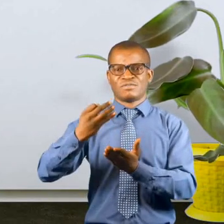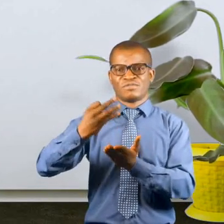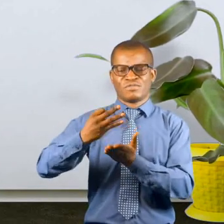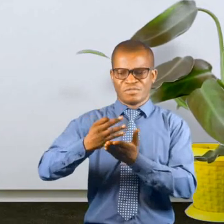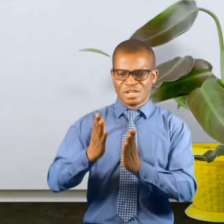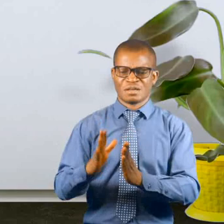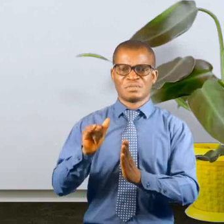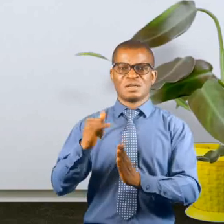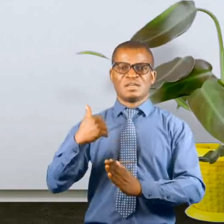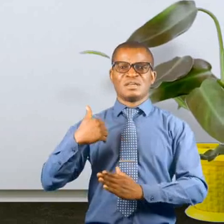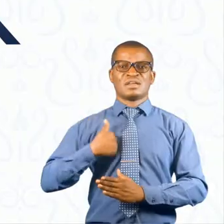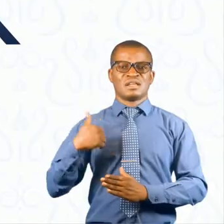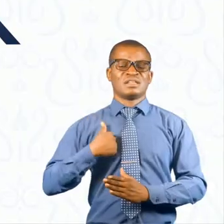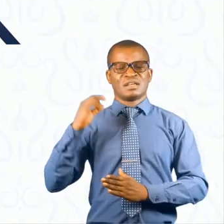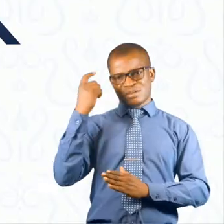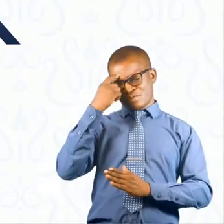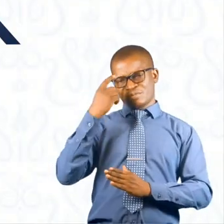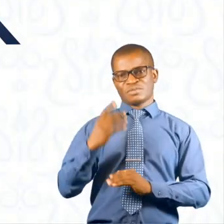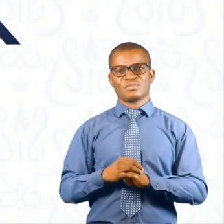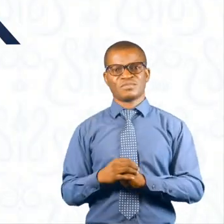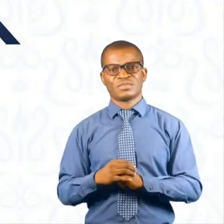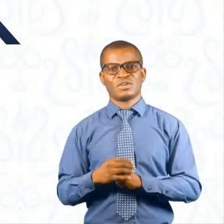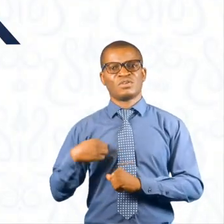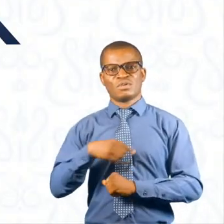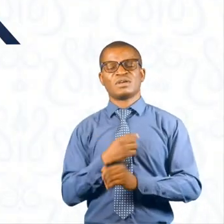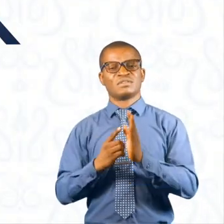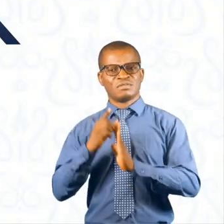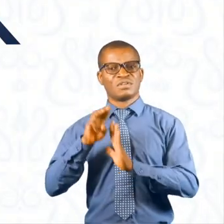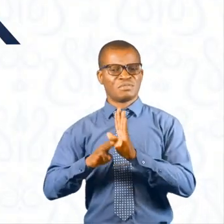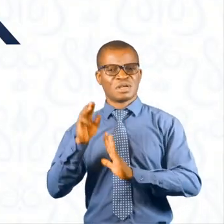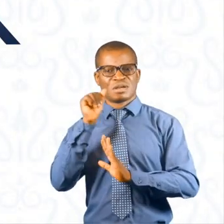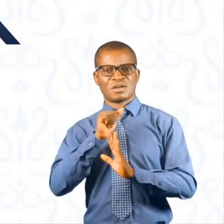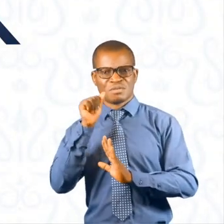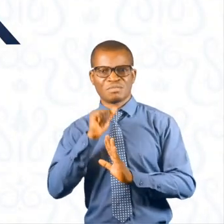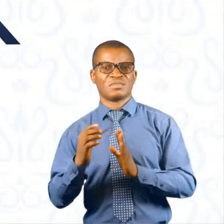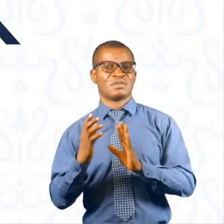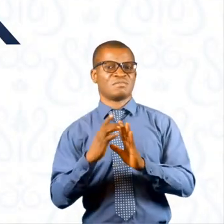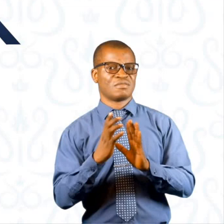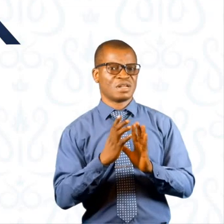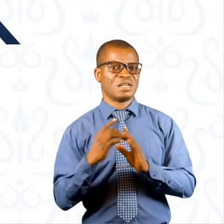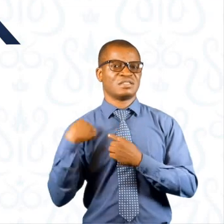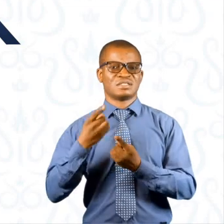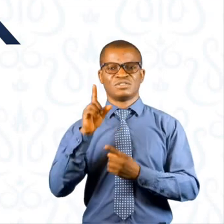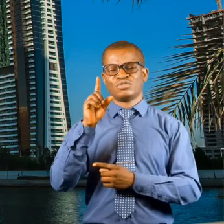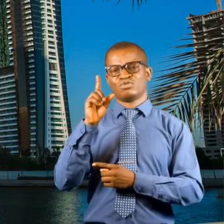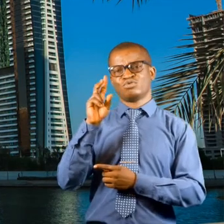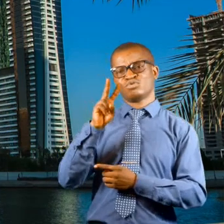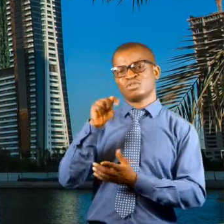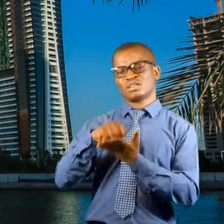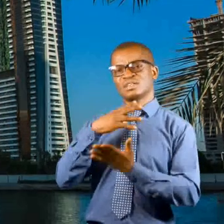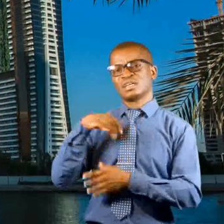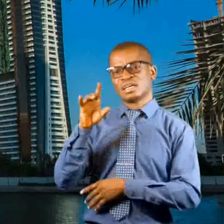the Canadian government, and ARC is a development company. and we've been operating since 2008, and